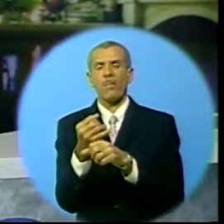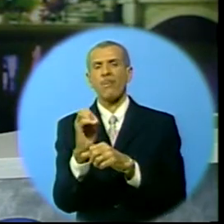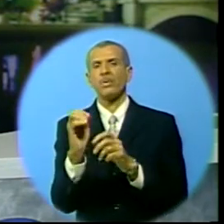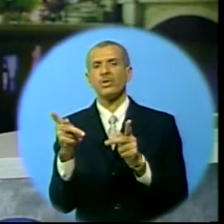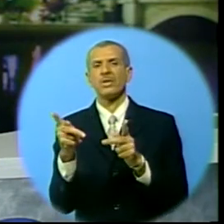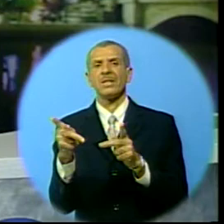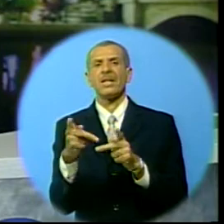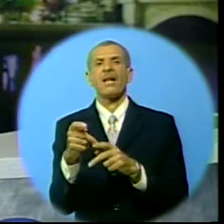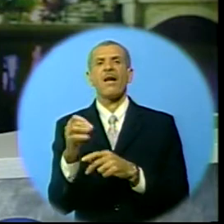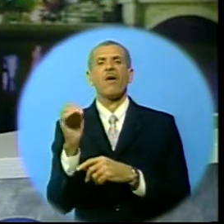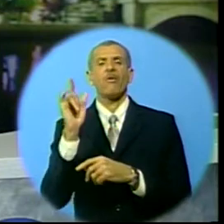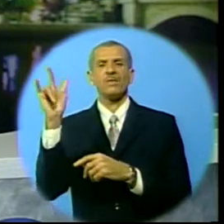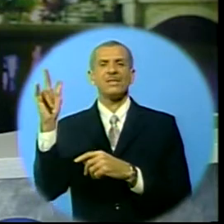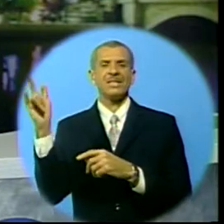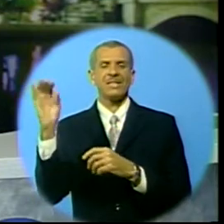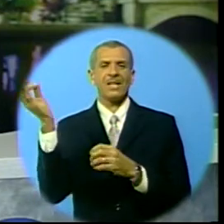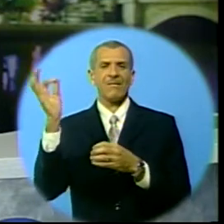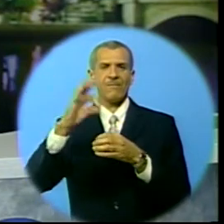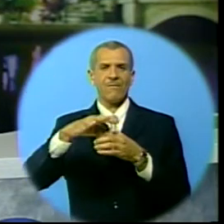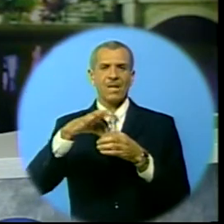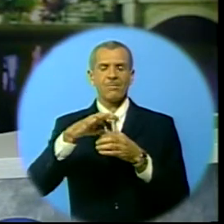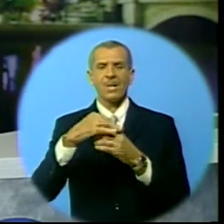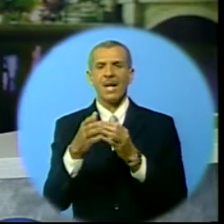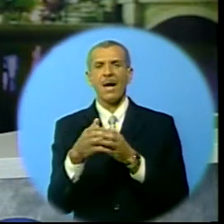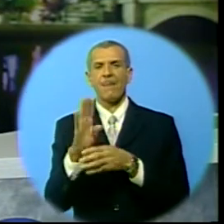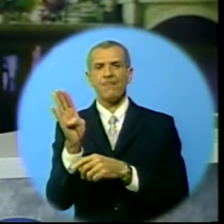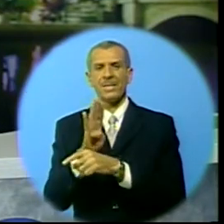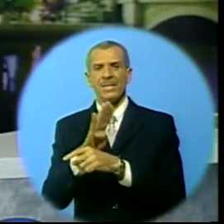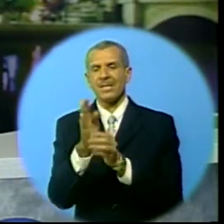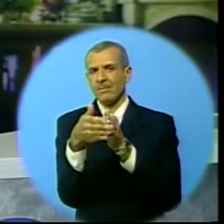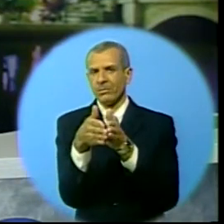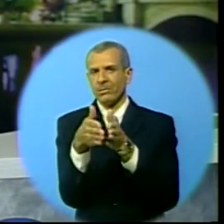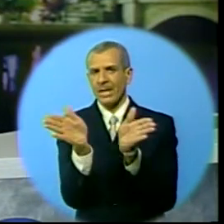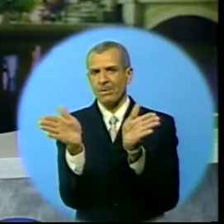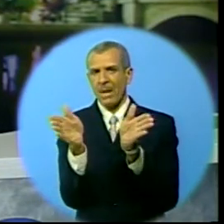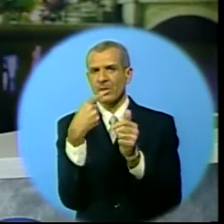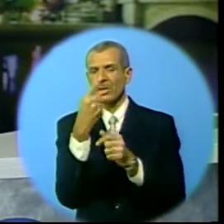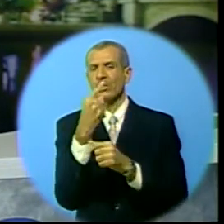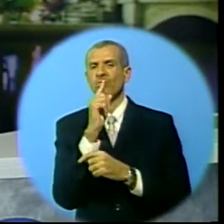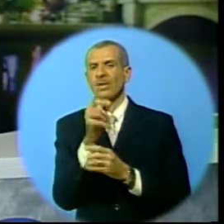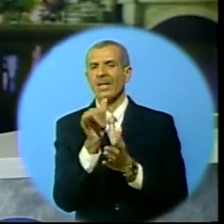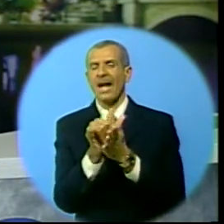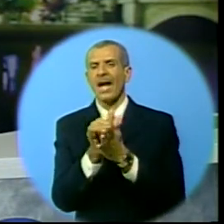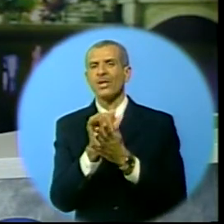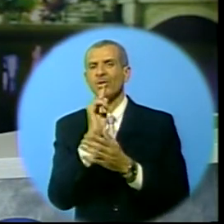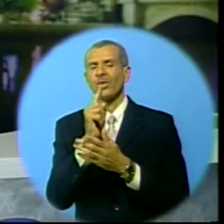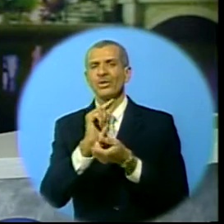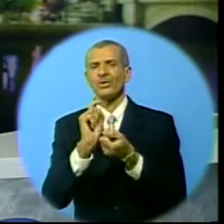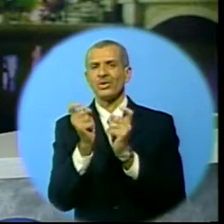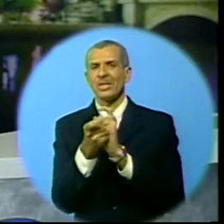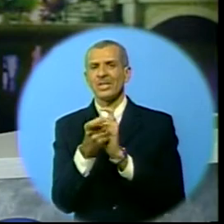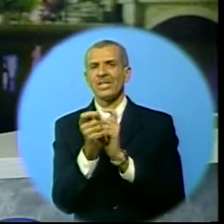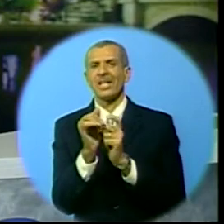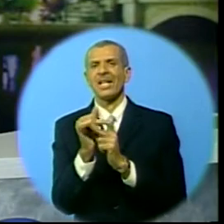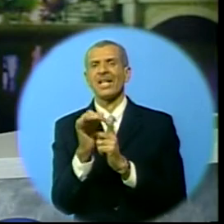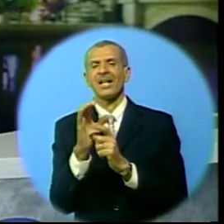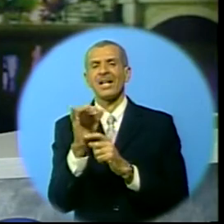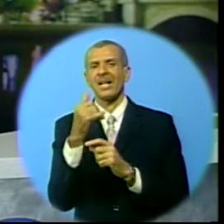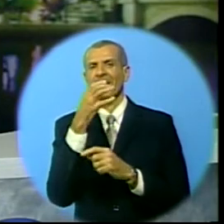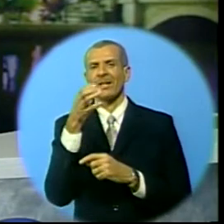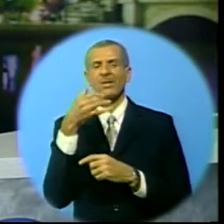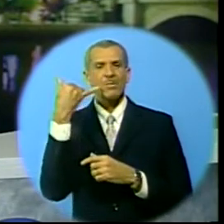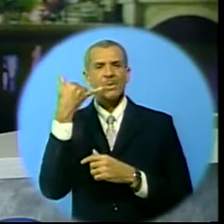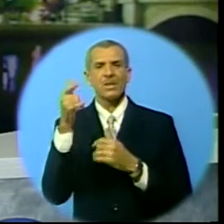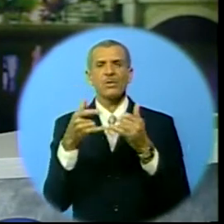attracting foreign direct investment and expanding businesses. He says he is sure that changes in the telecoms sector will assist